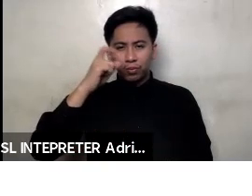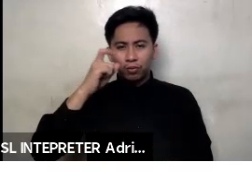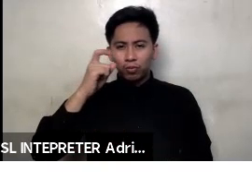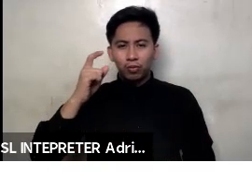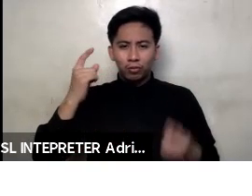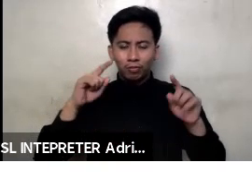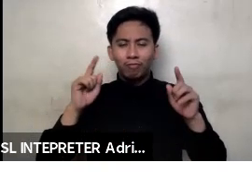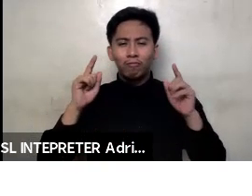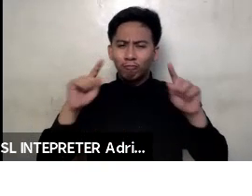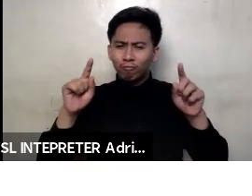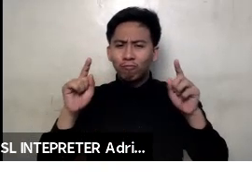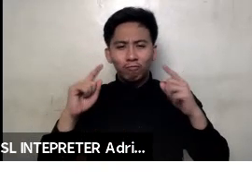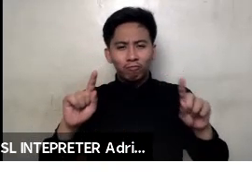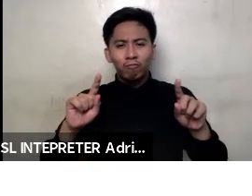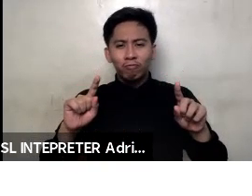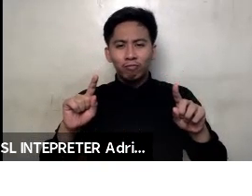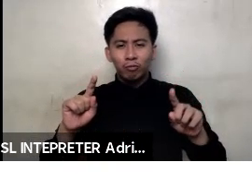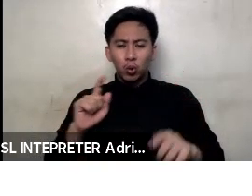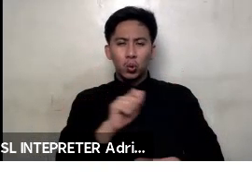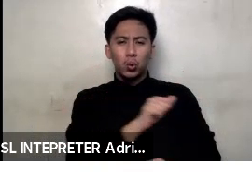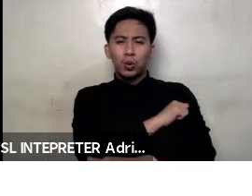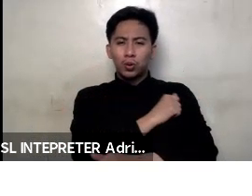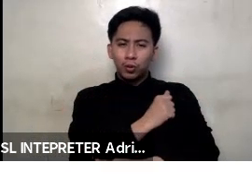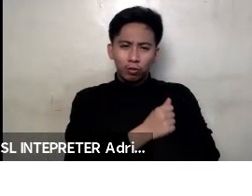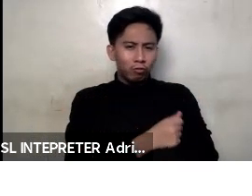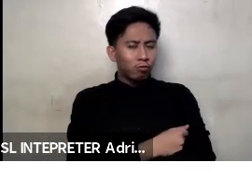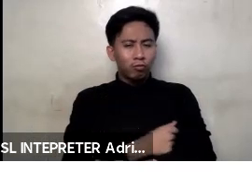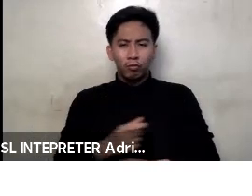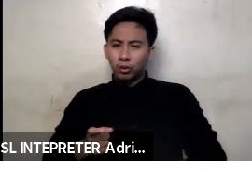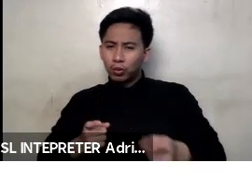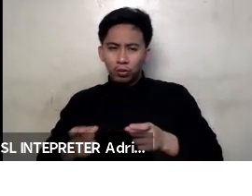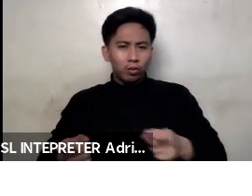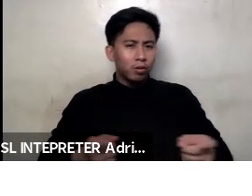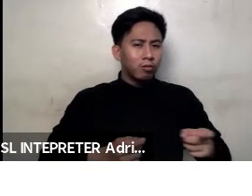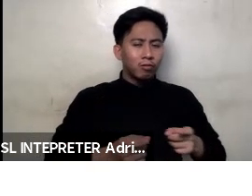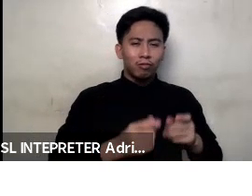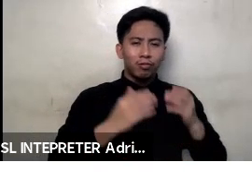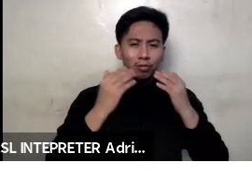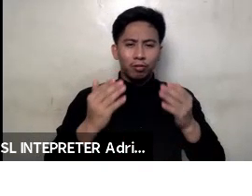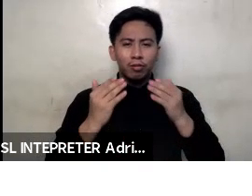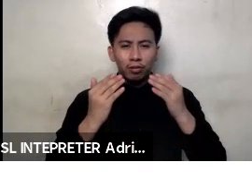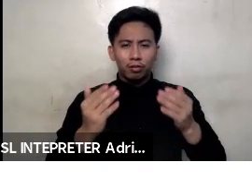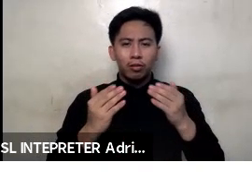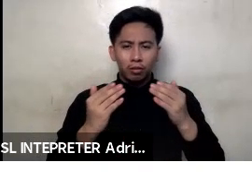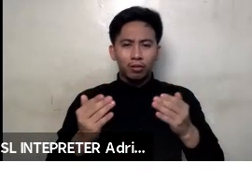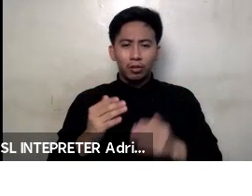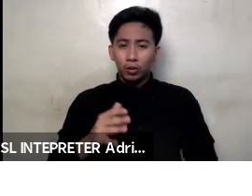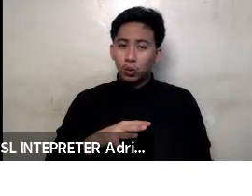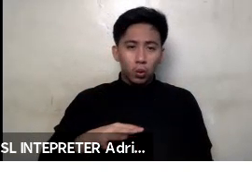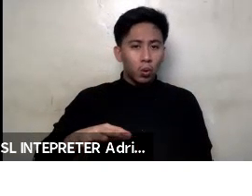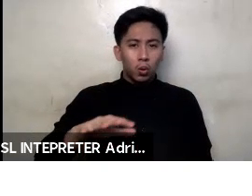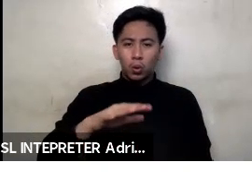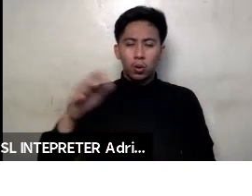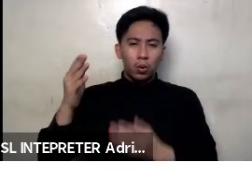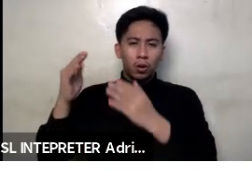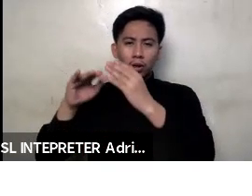victory, success, authority, covenant, and thanksgiving. Everything in heaven and